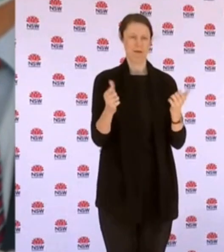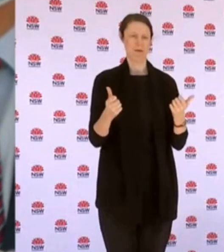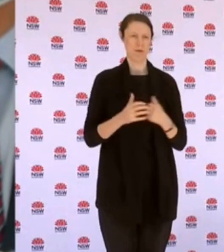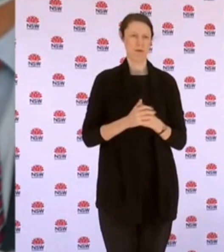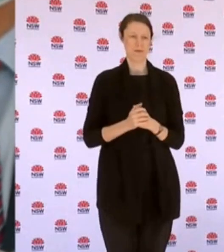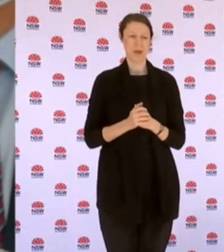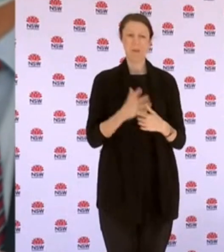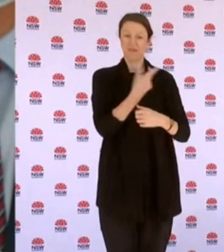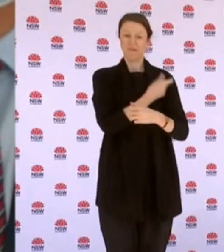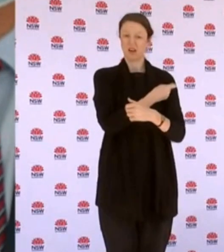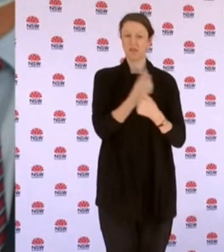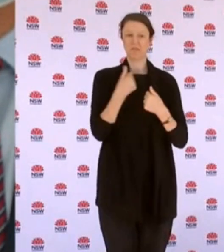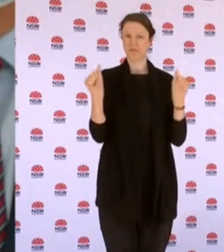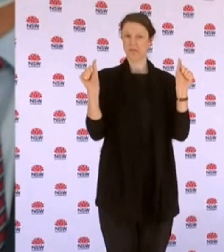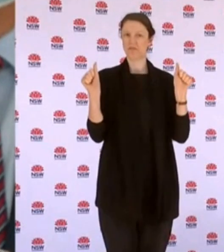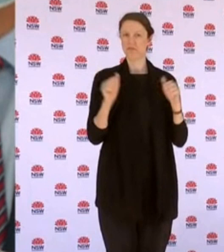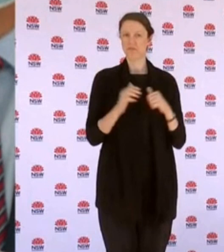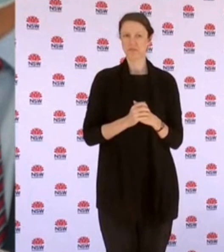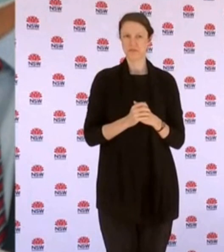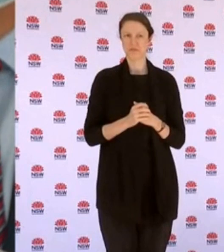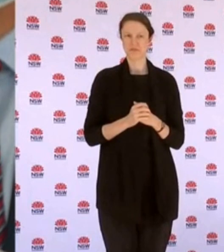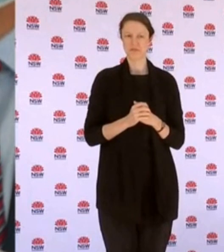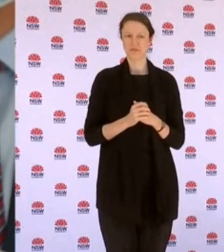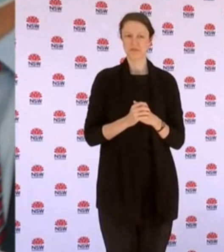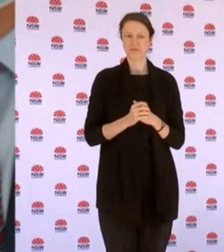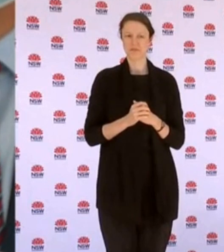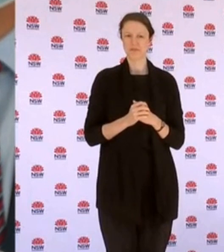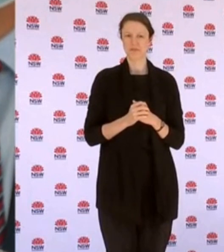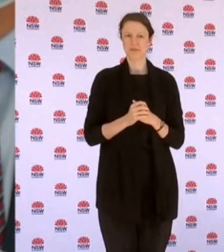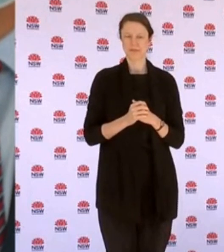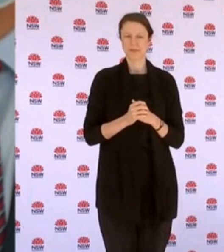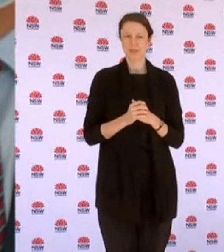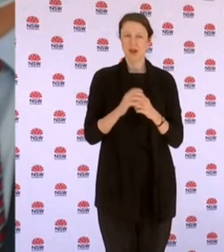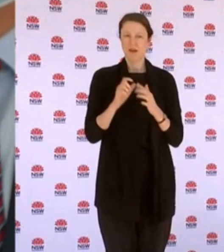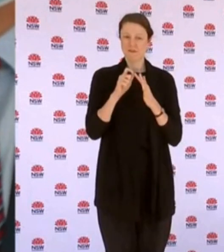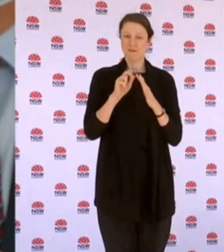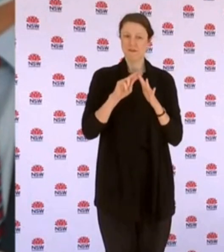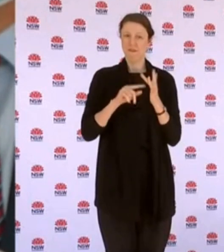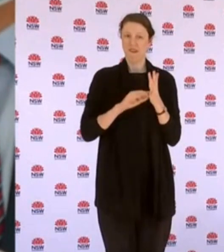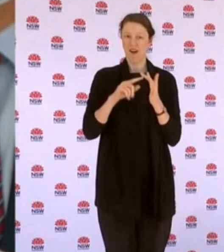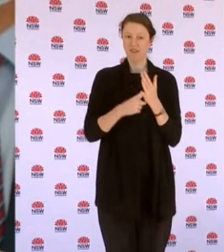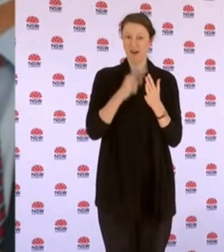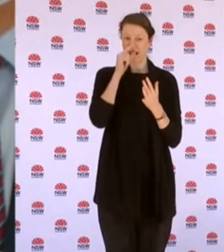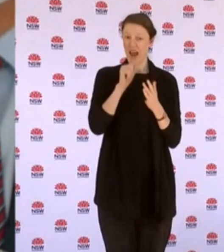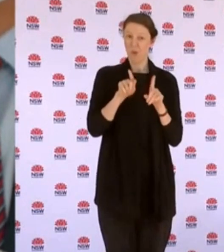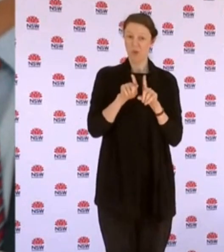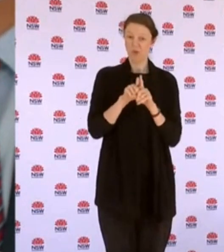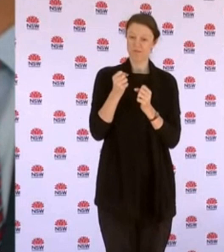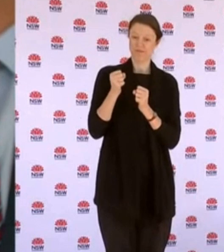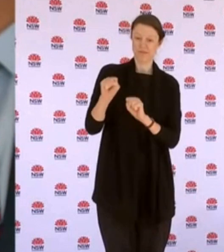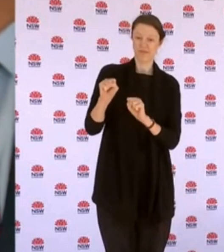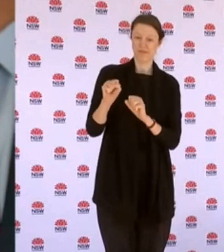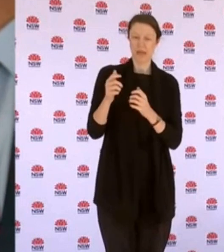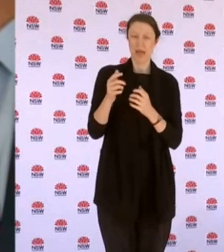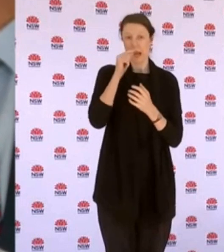severe disease or even infection in the case of Pfizer, but we still know they're not absolute.